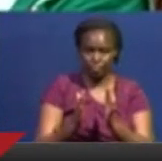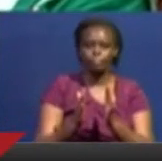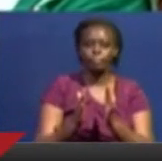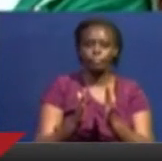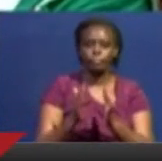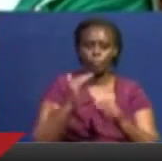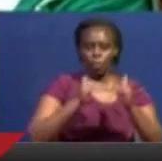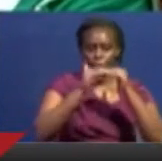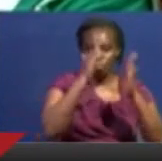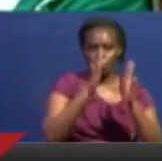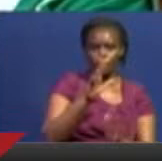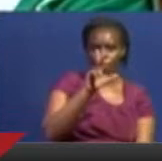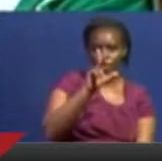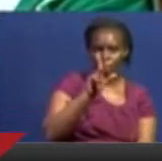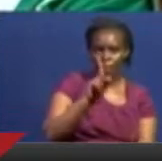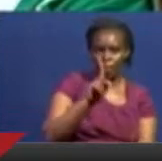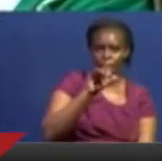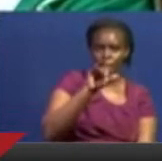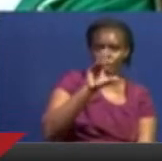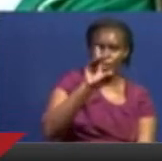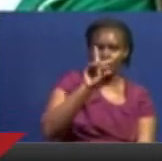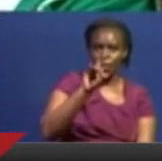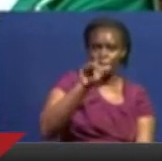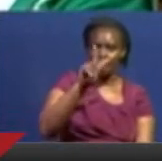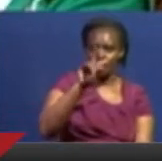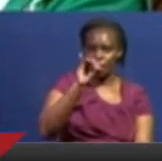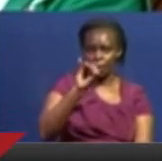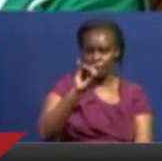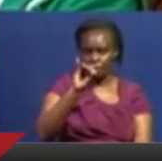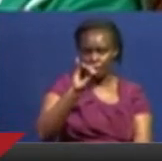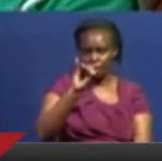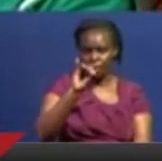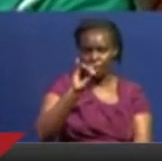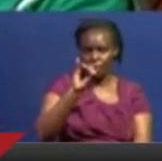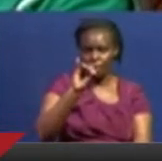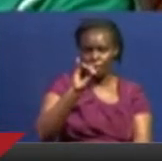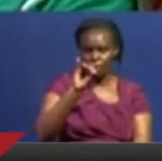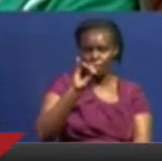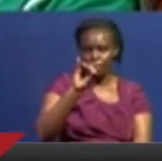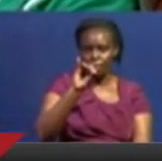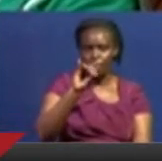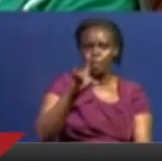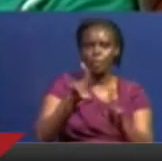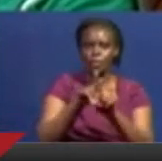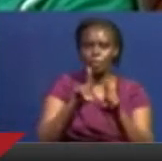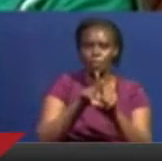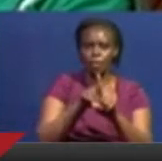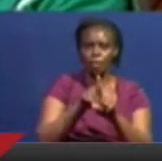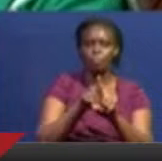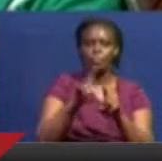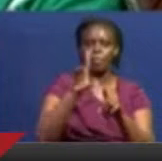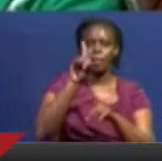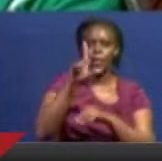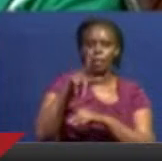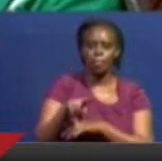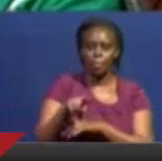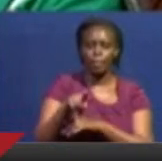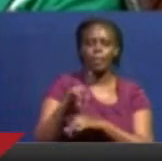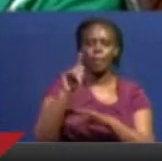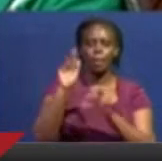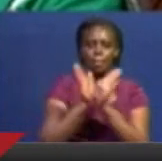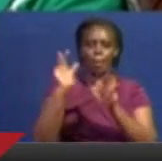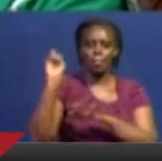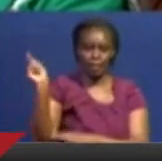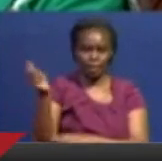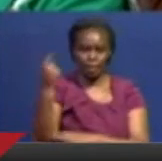nomination of Professor Kithure Kindiki, EGH, to fill the vacancy in the office of the Deputy President of the